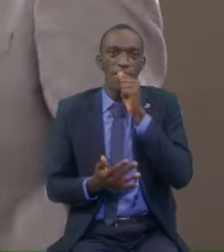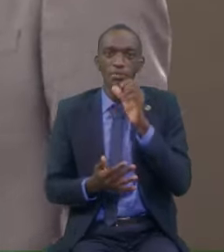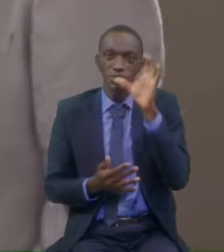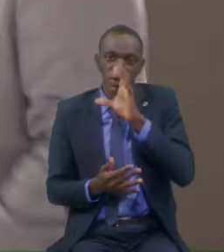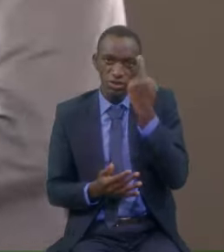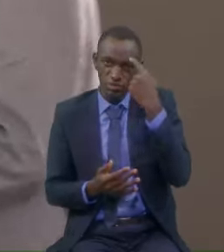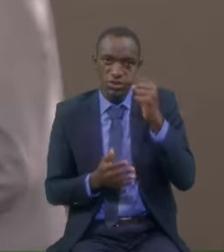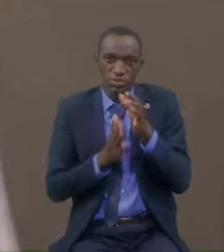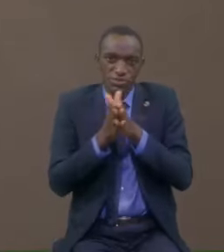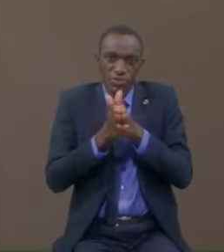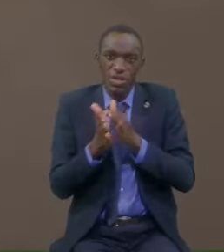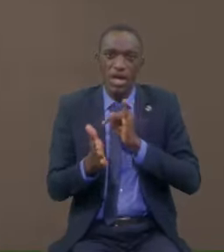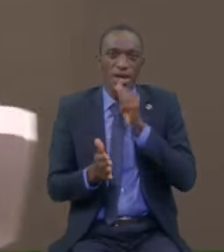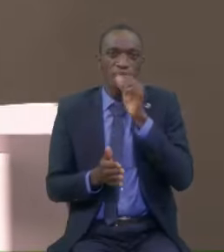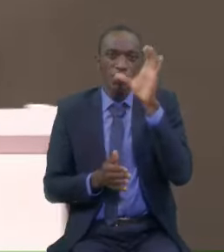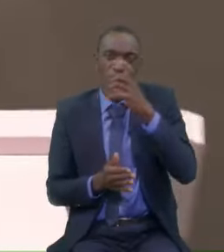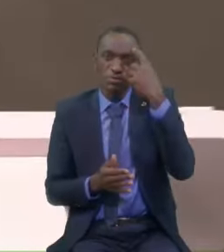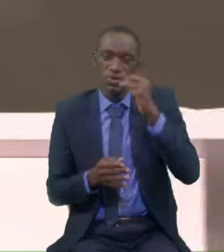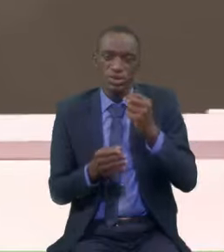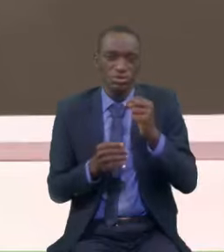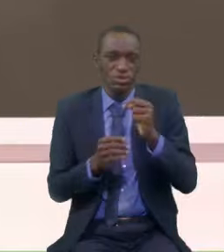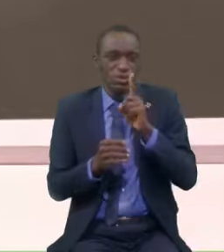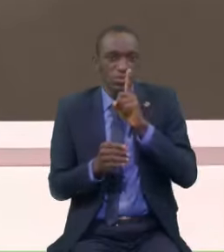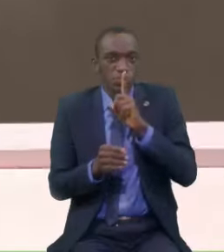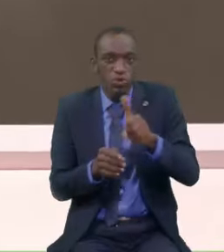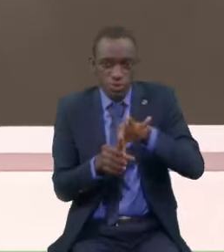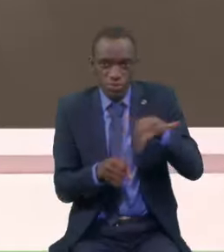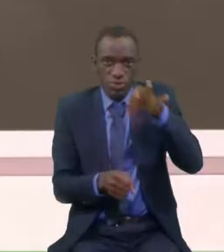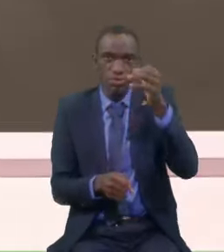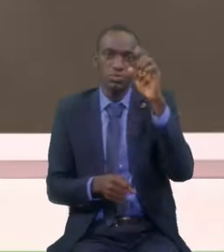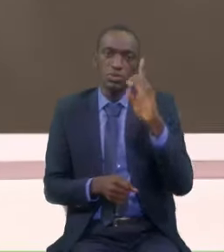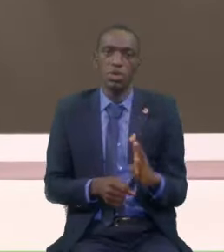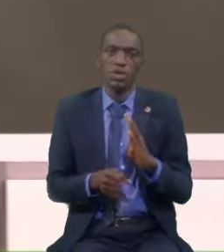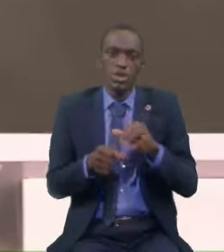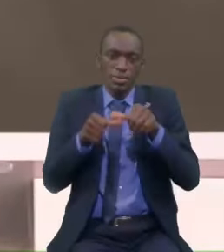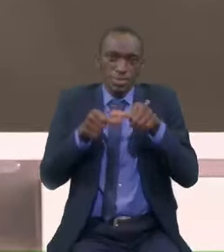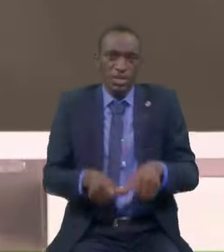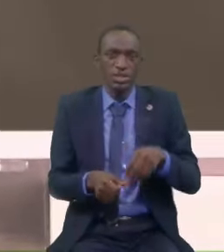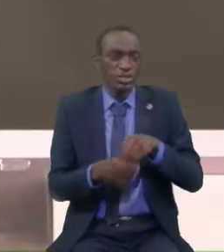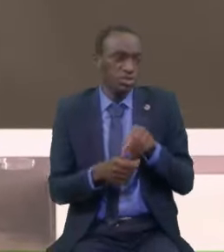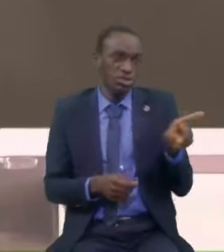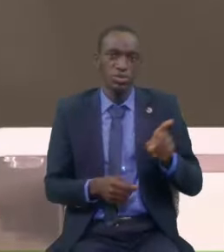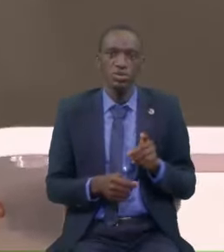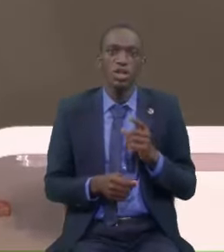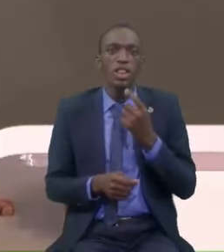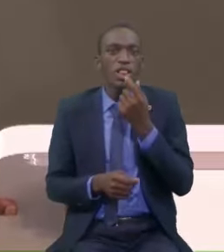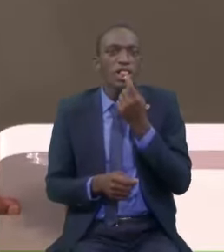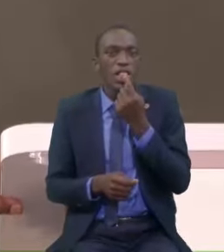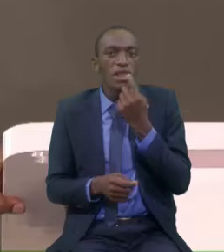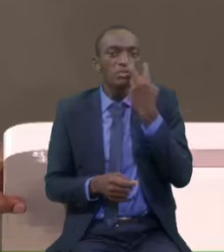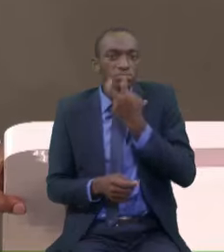God abiding in you. Tongues, but there's no fire. Did you see Acts chapter